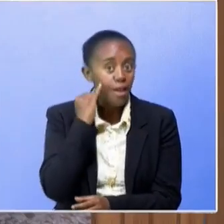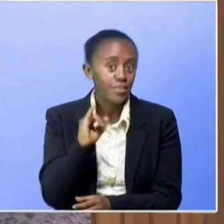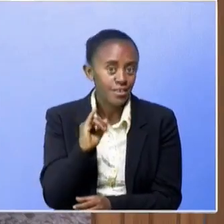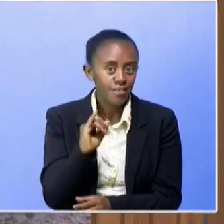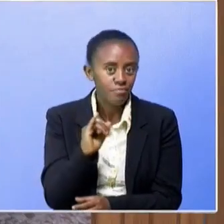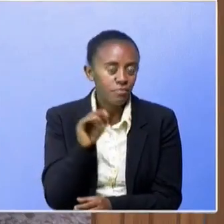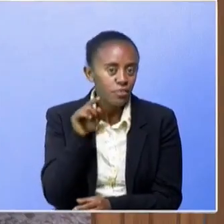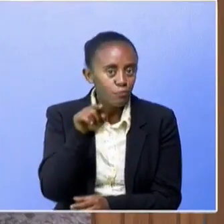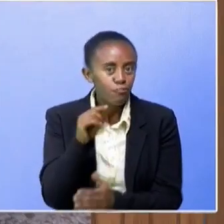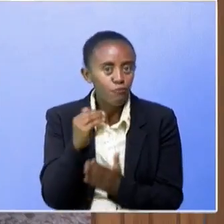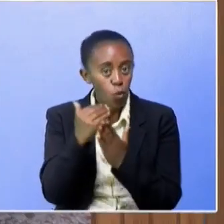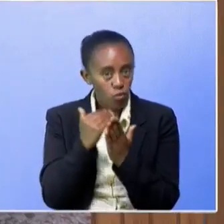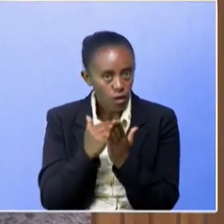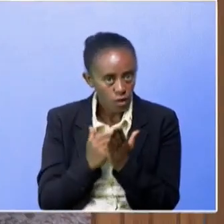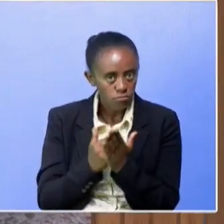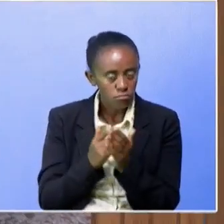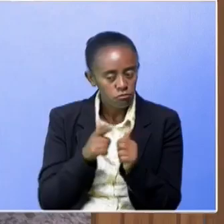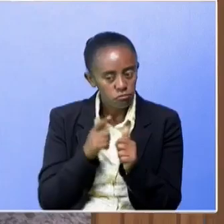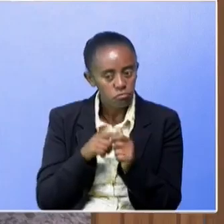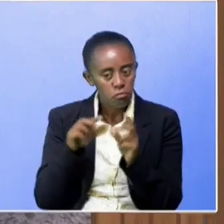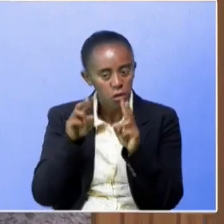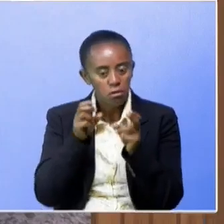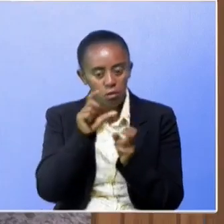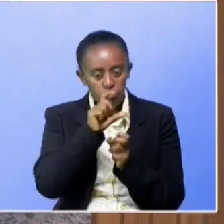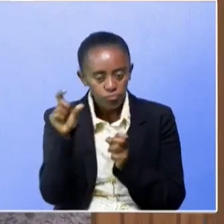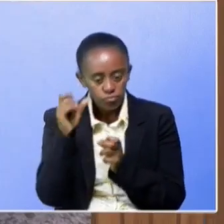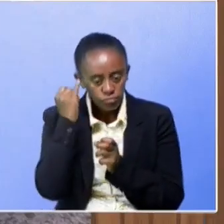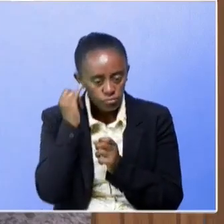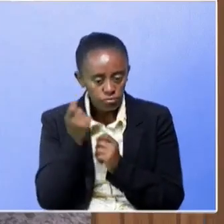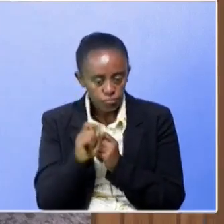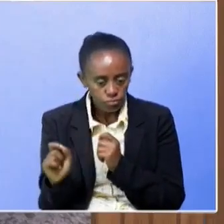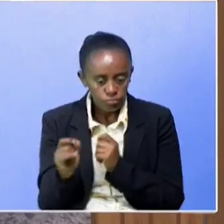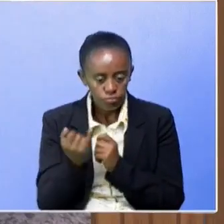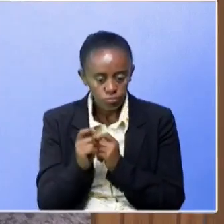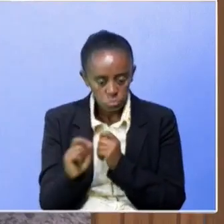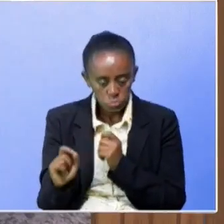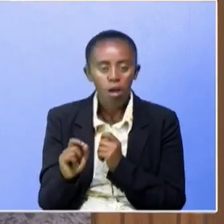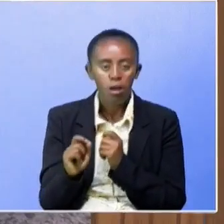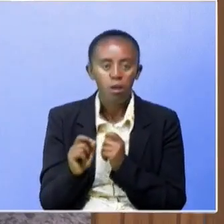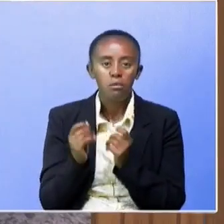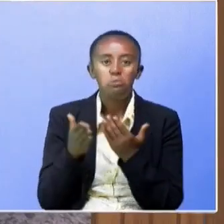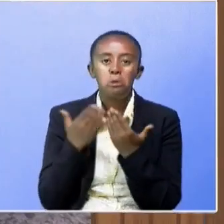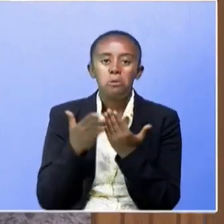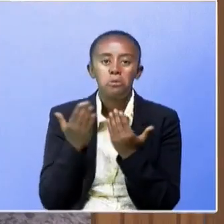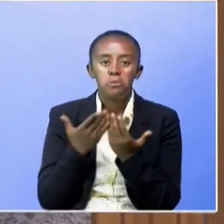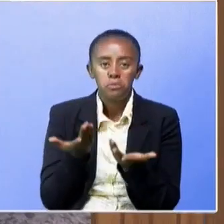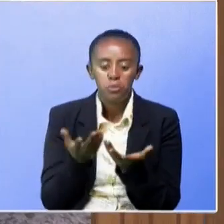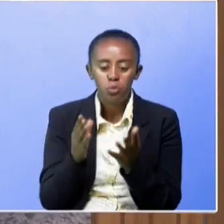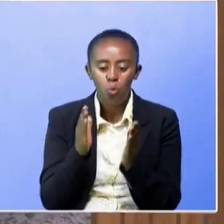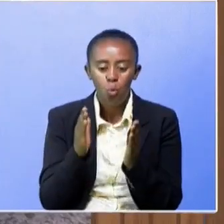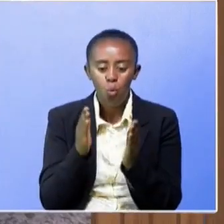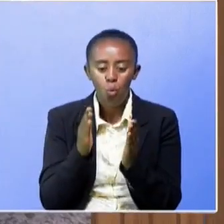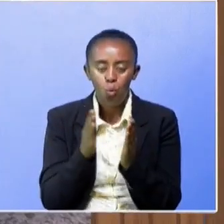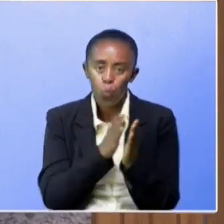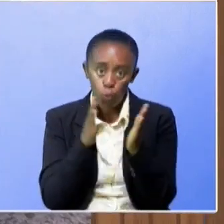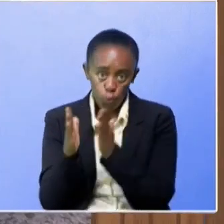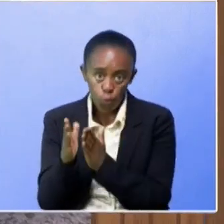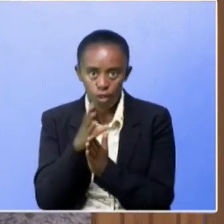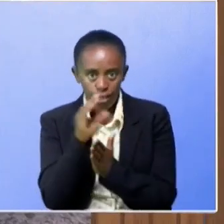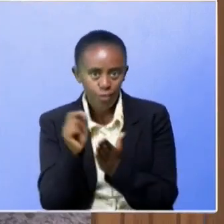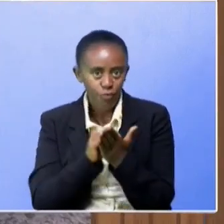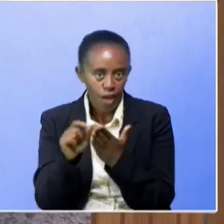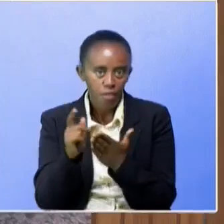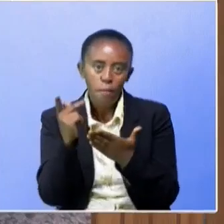you outline ideas down, then it would be easier for you to organize and